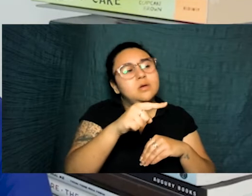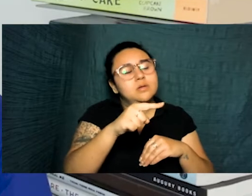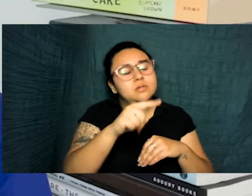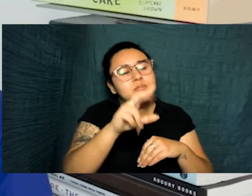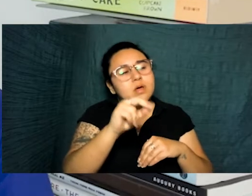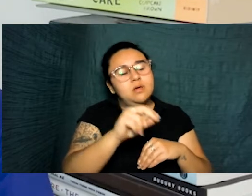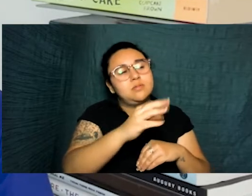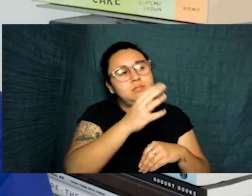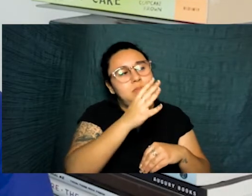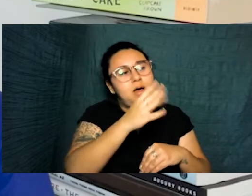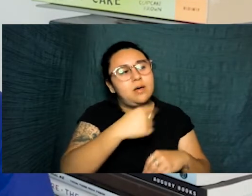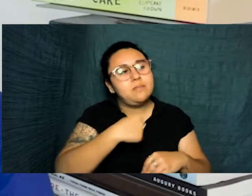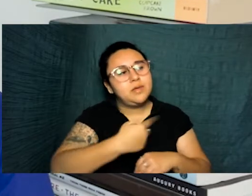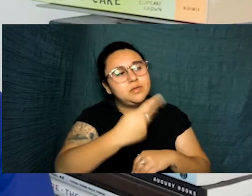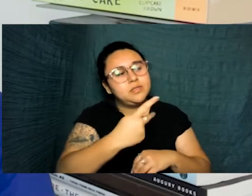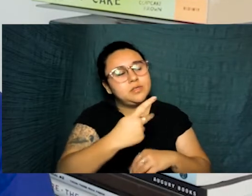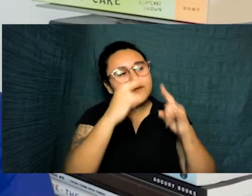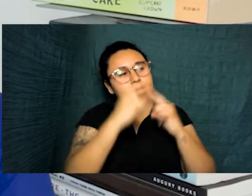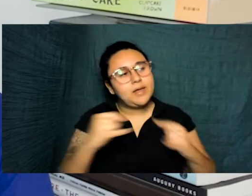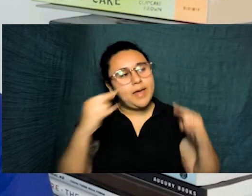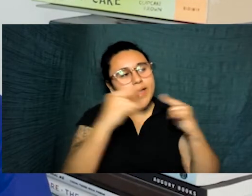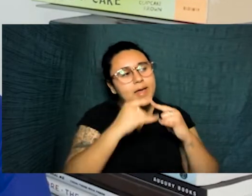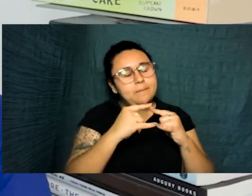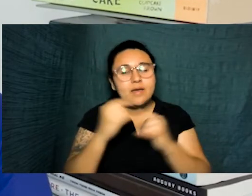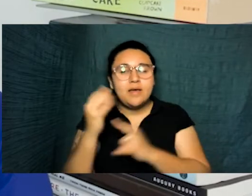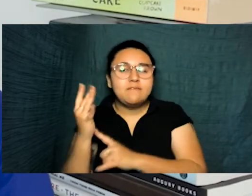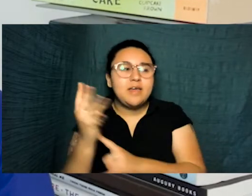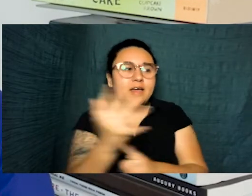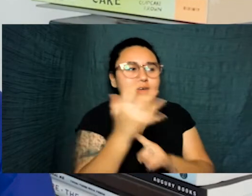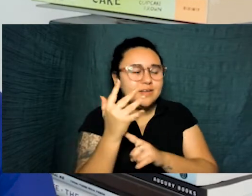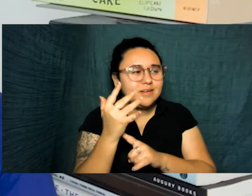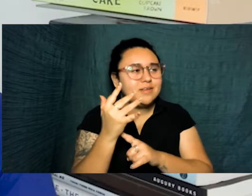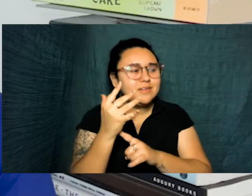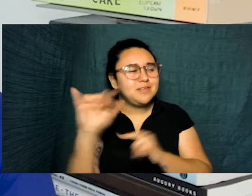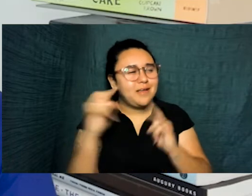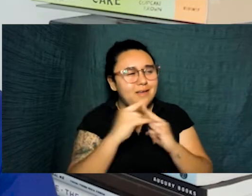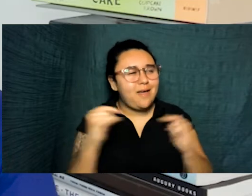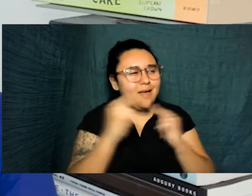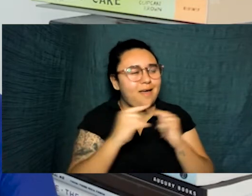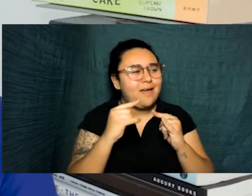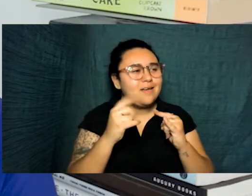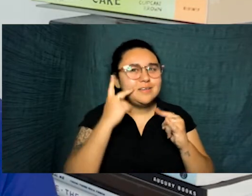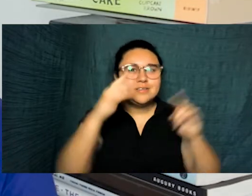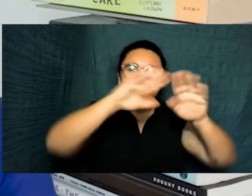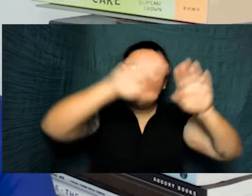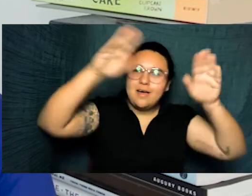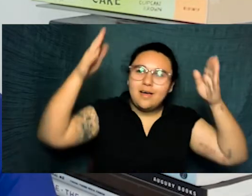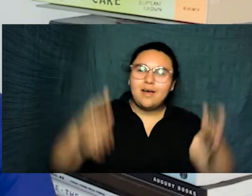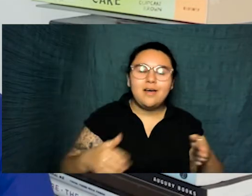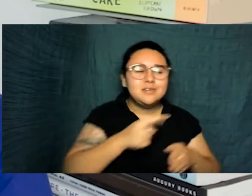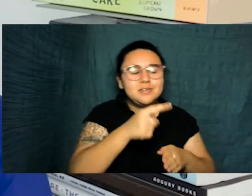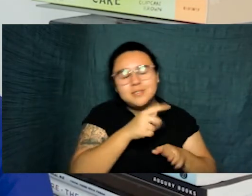candles. She saw that I made a flowy canopy around her bed while she slept. She was sound